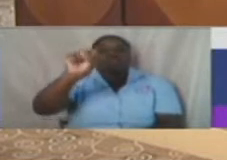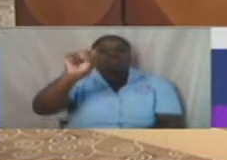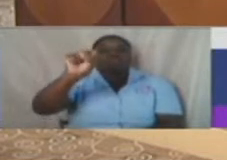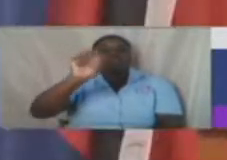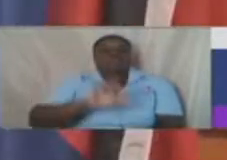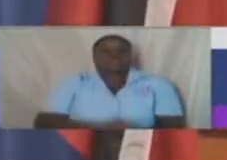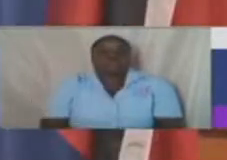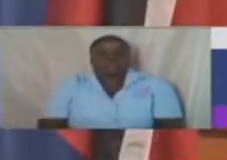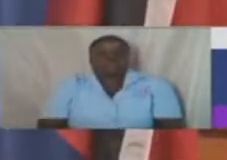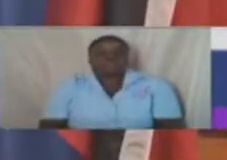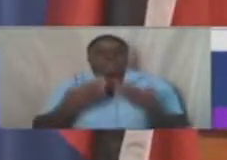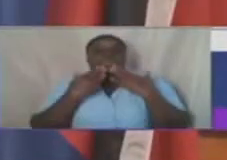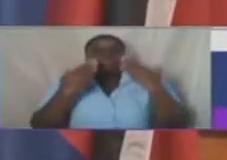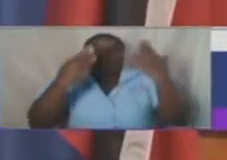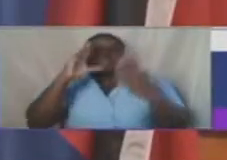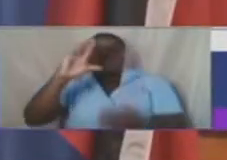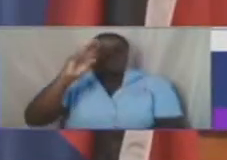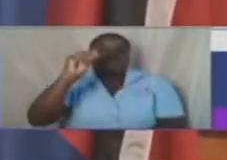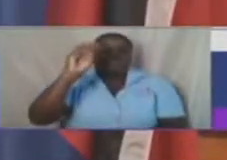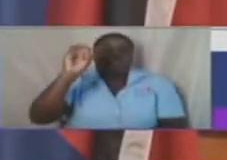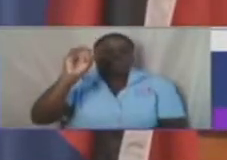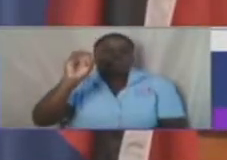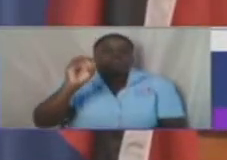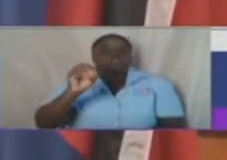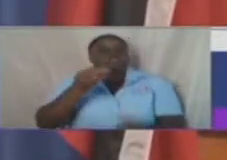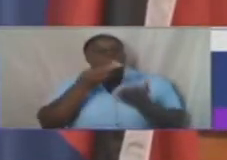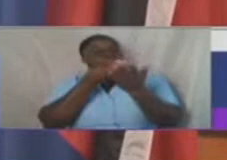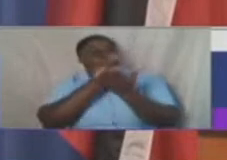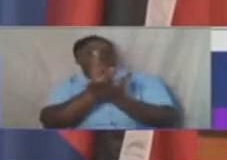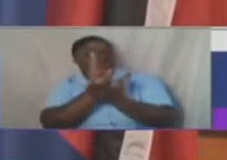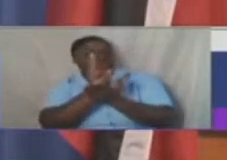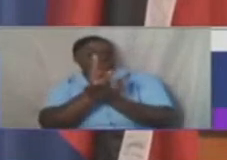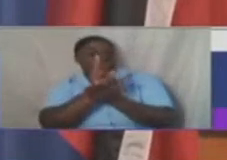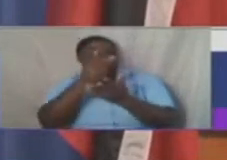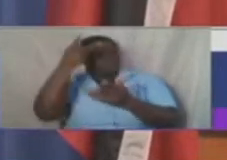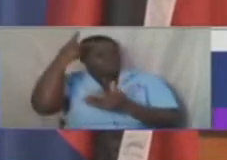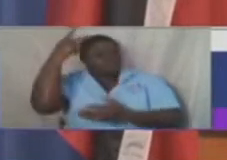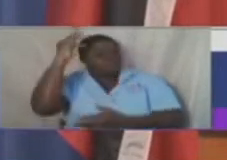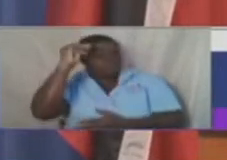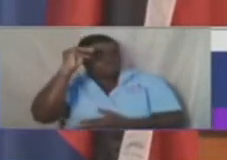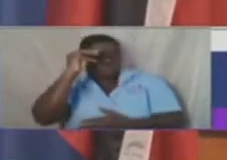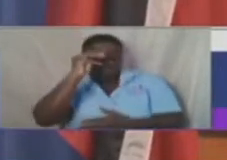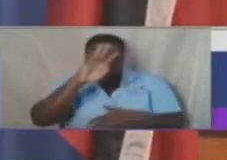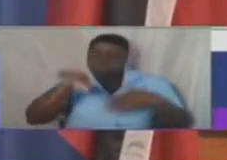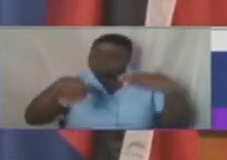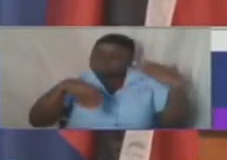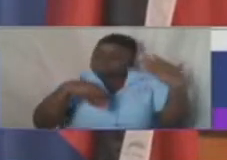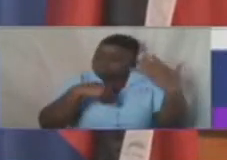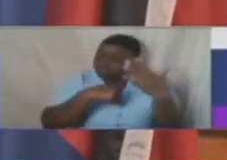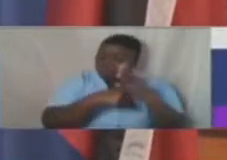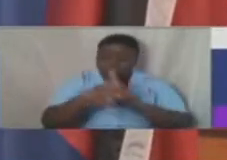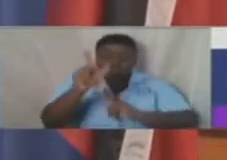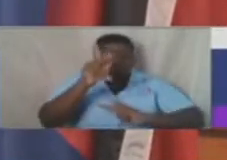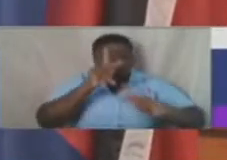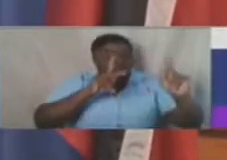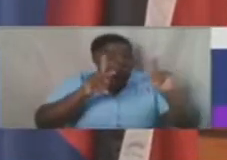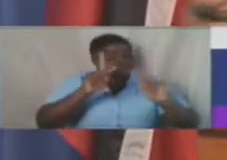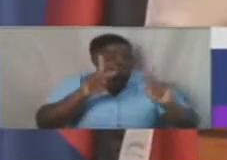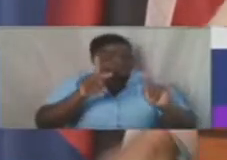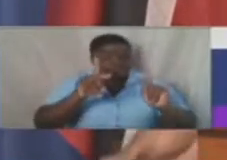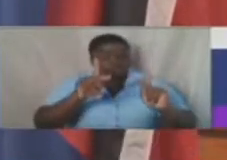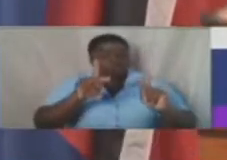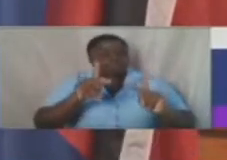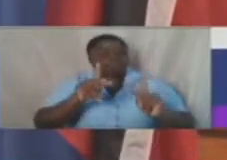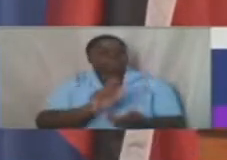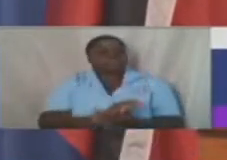Thank you, CMO. Honourable Prime Minister, Honourable Ministers, colleagues, members of the media, members of the viewing and listening public.